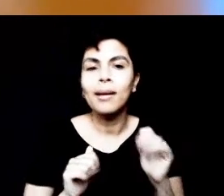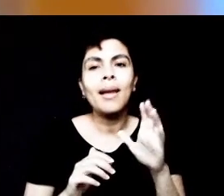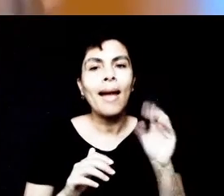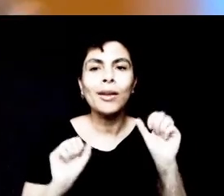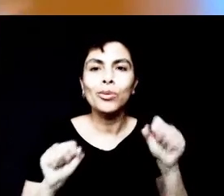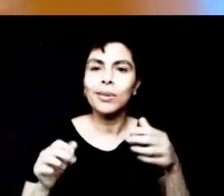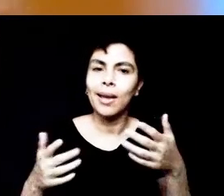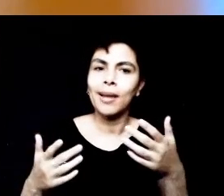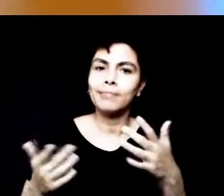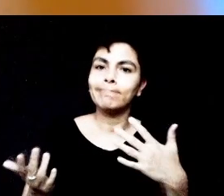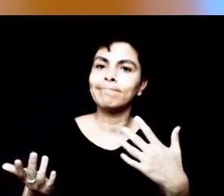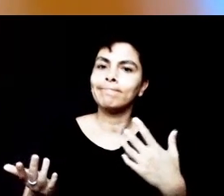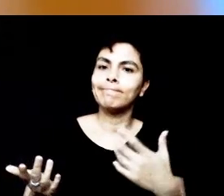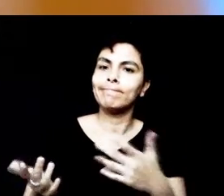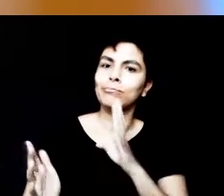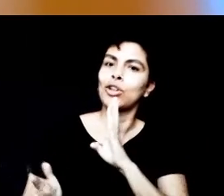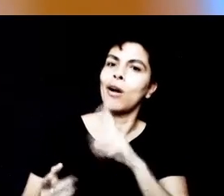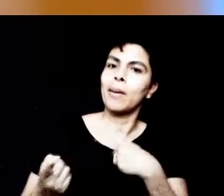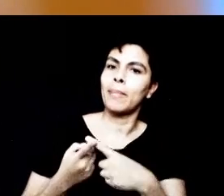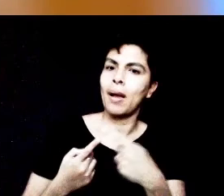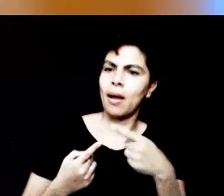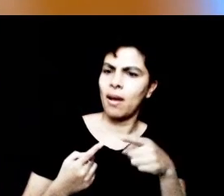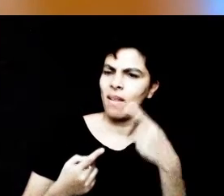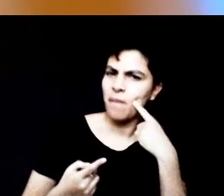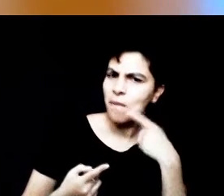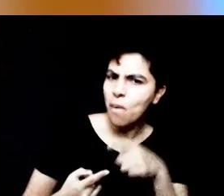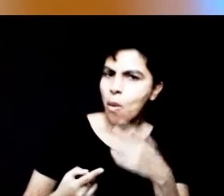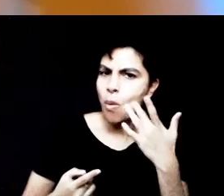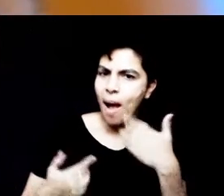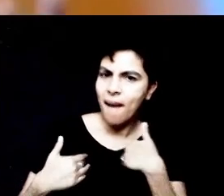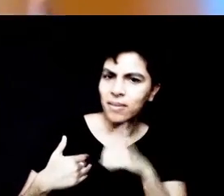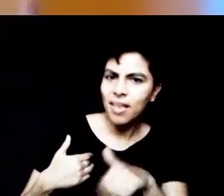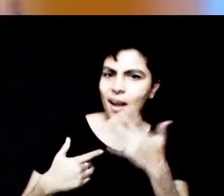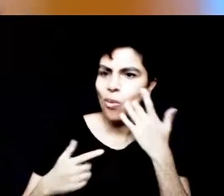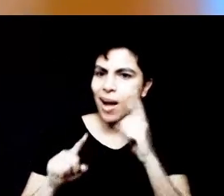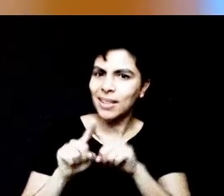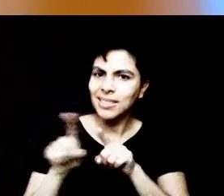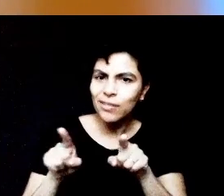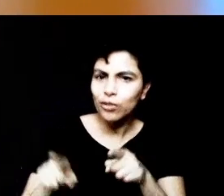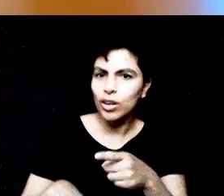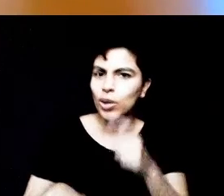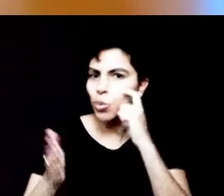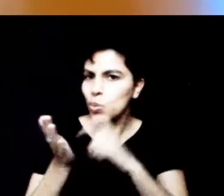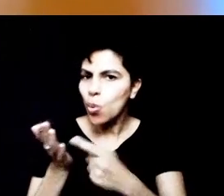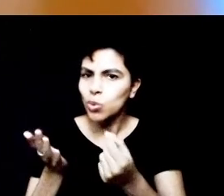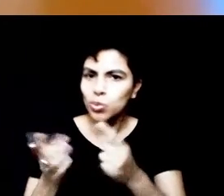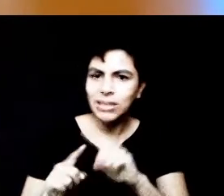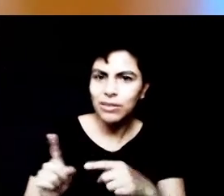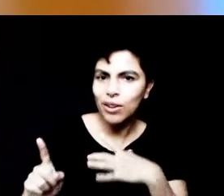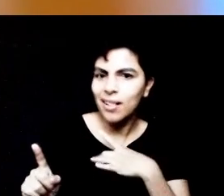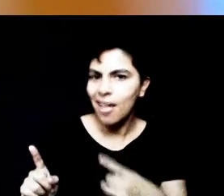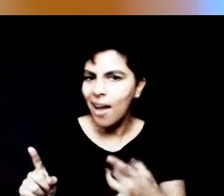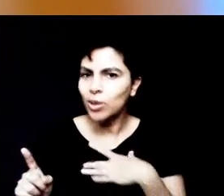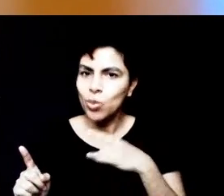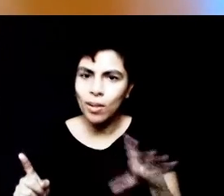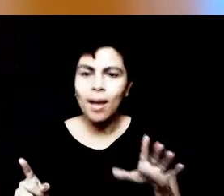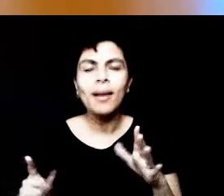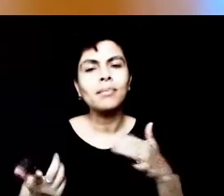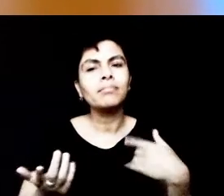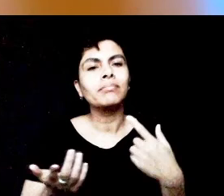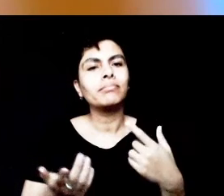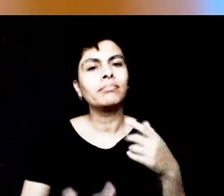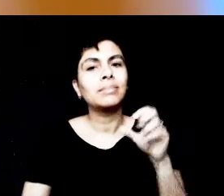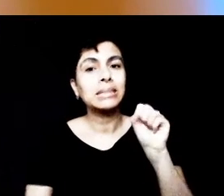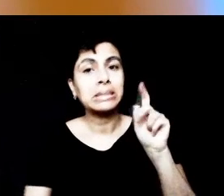about trying them, and then you can talk to them about why we have adaptive scissors and what they like about them and what they notice.